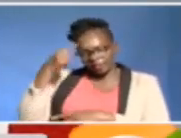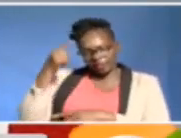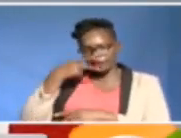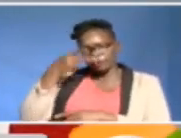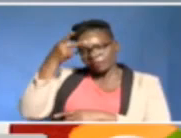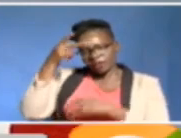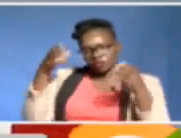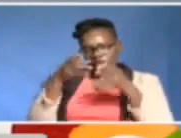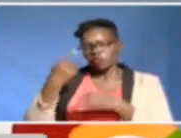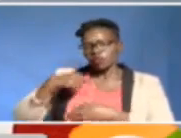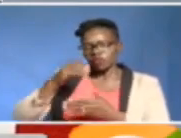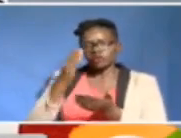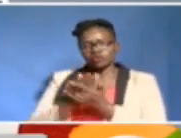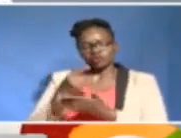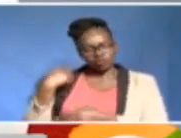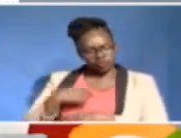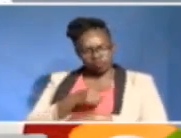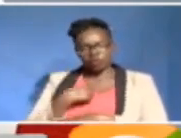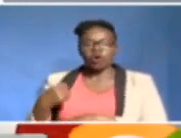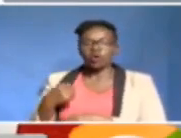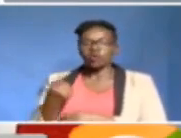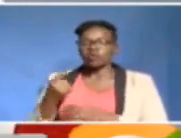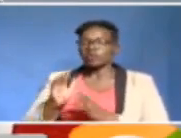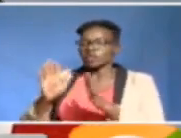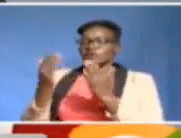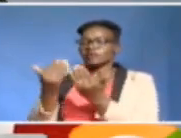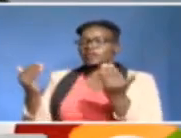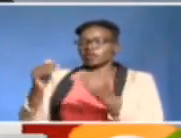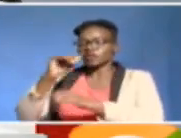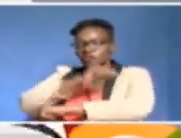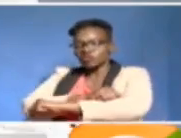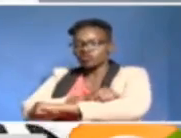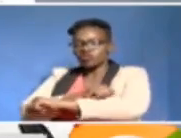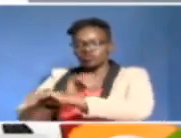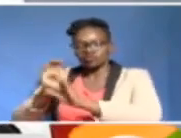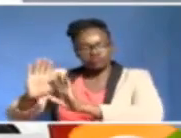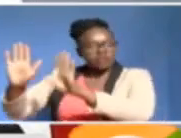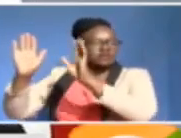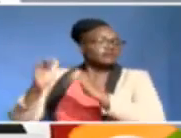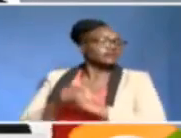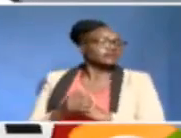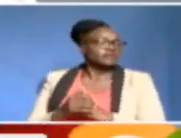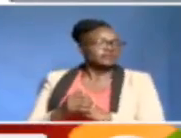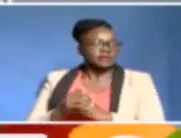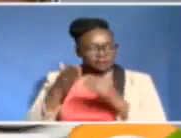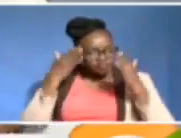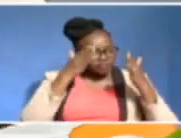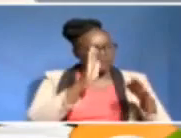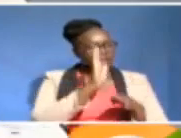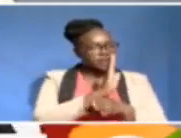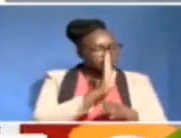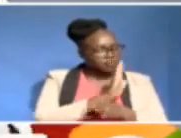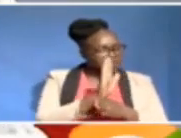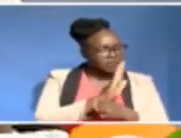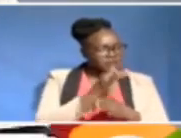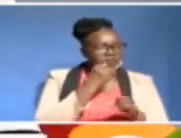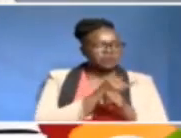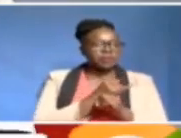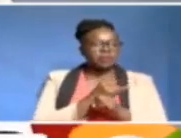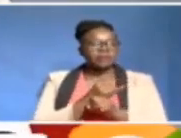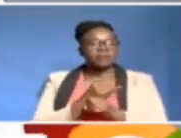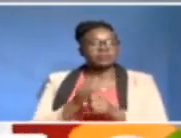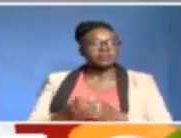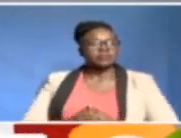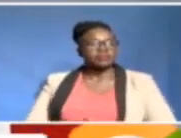are guilty as charged. We have left our children to schools. We have left our children to their teachers and to the world